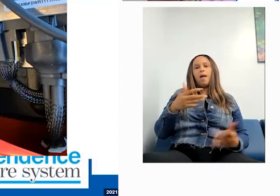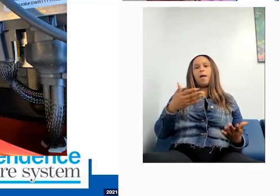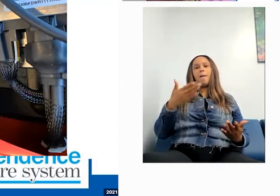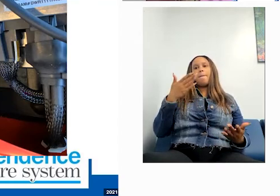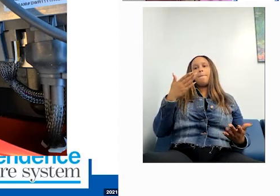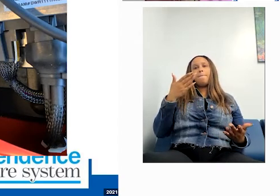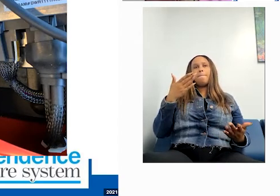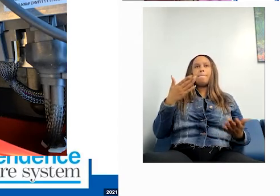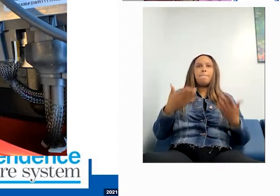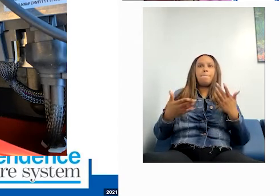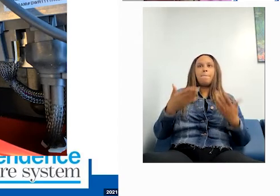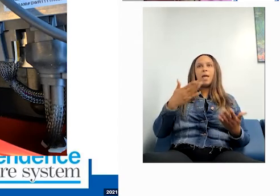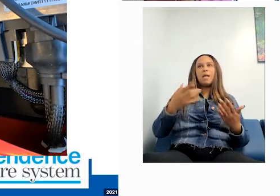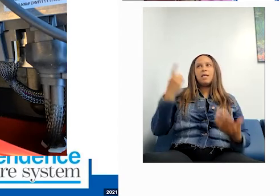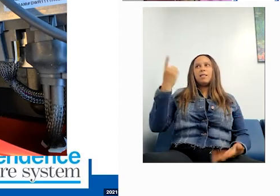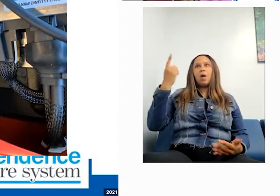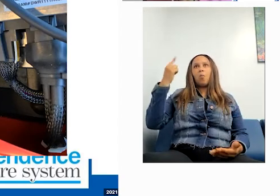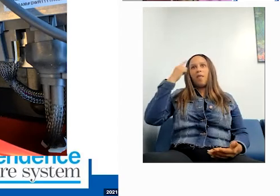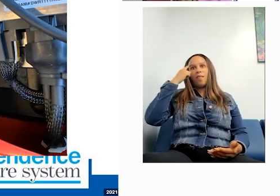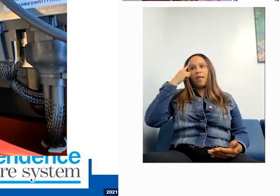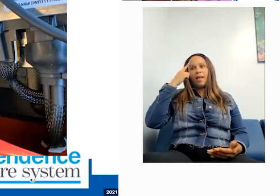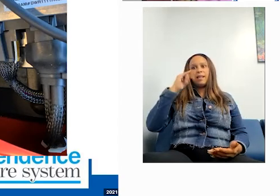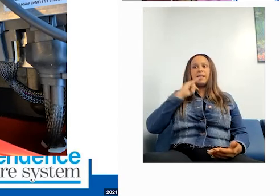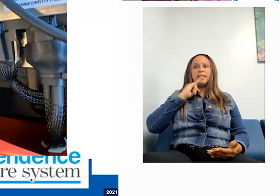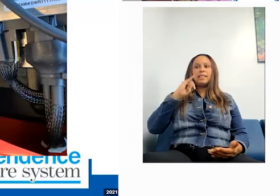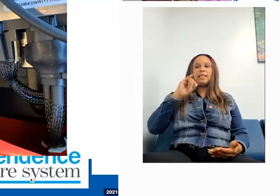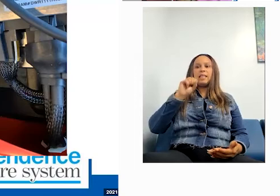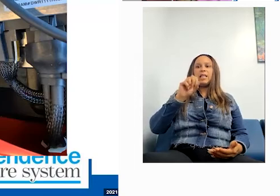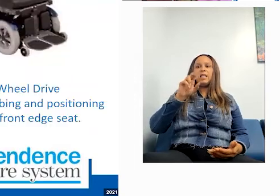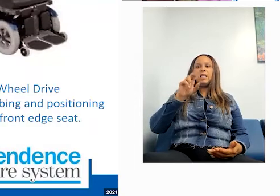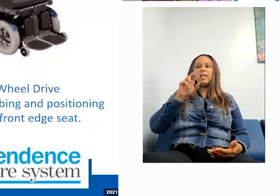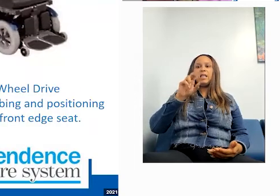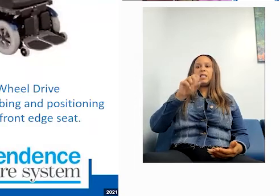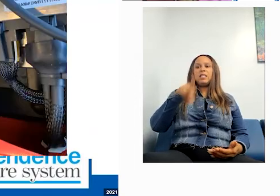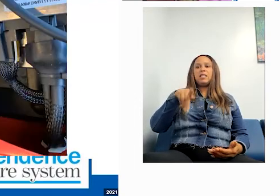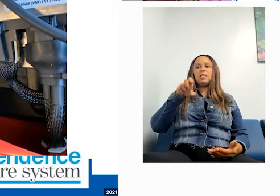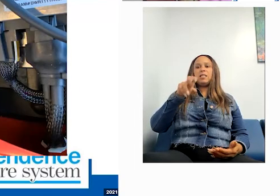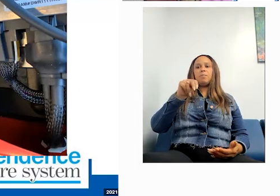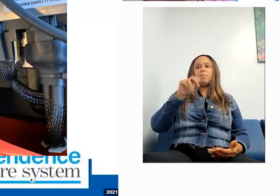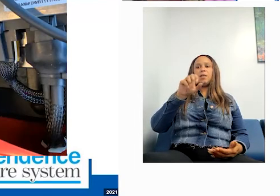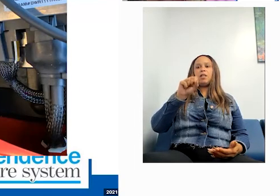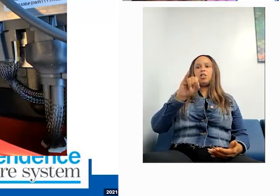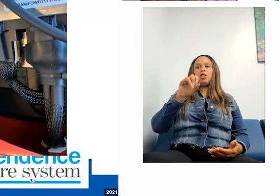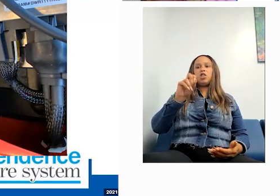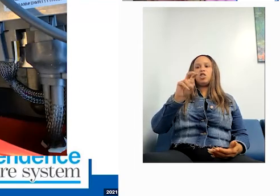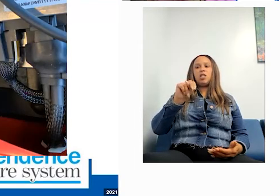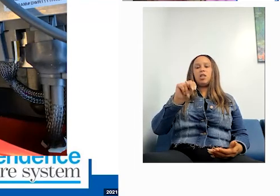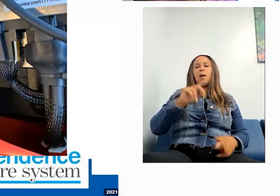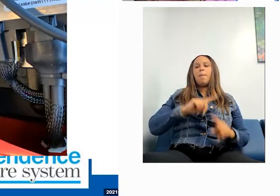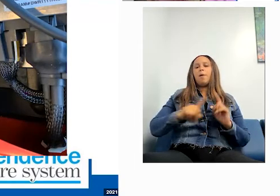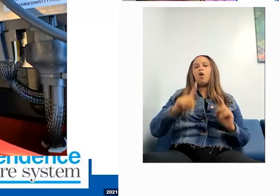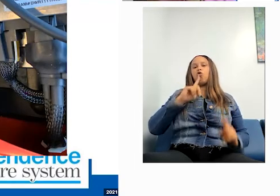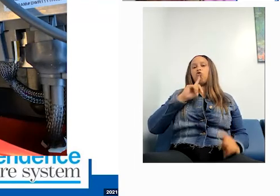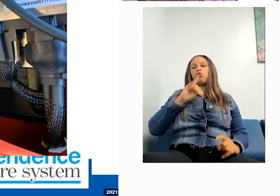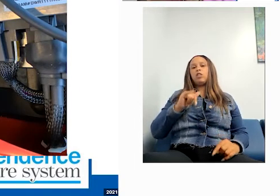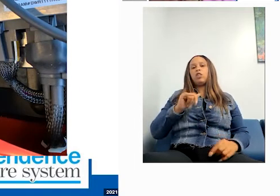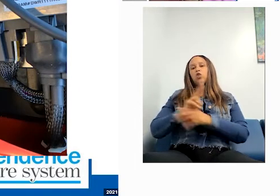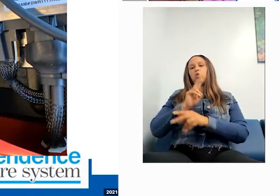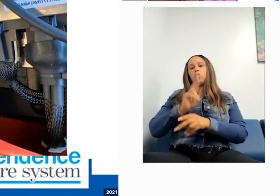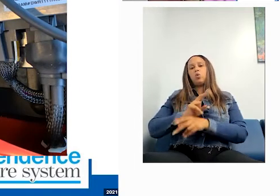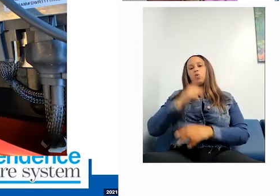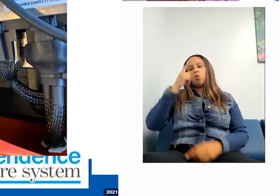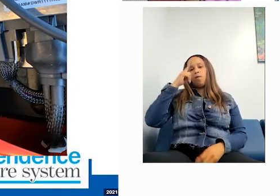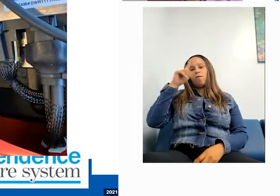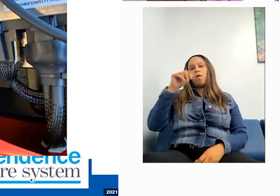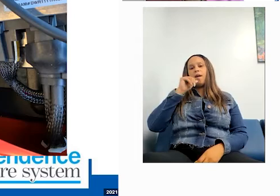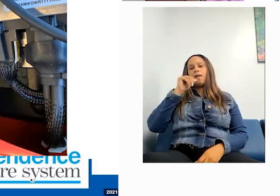somebody might think of them as being suspension, but they're really used for not getting hung up